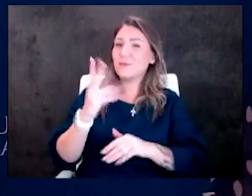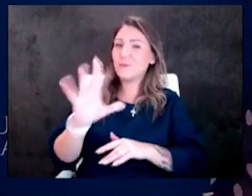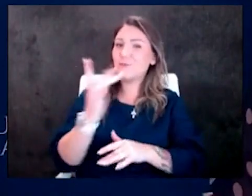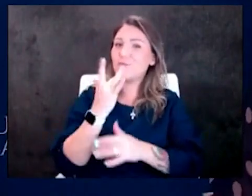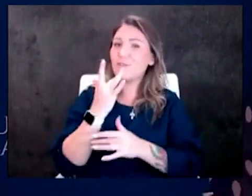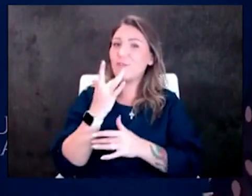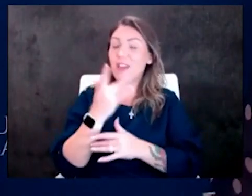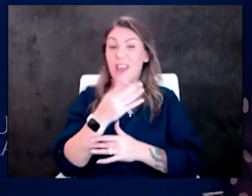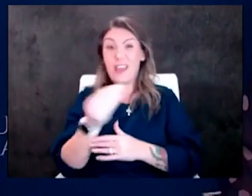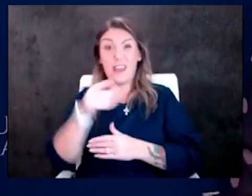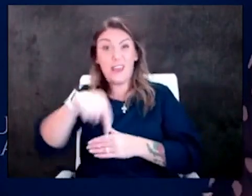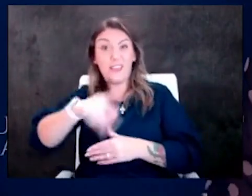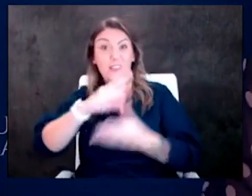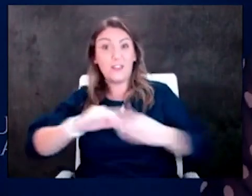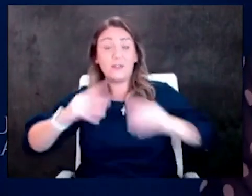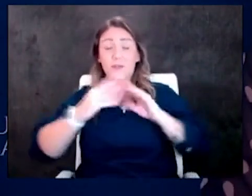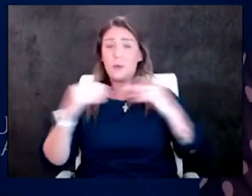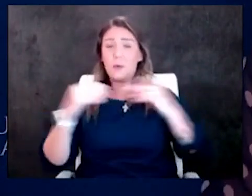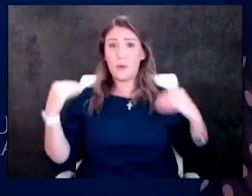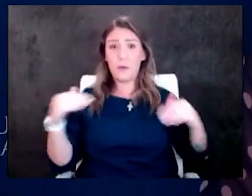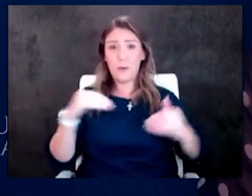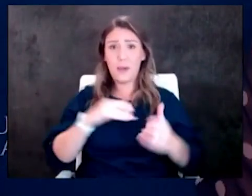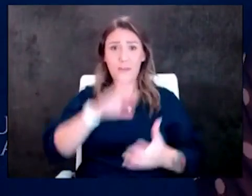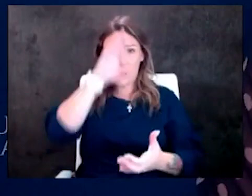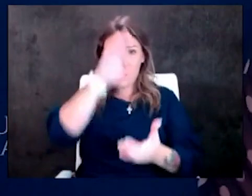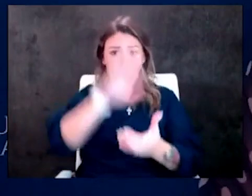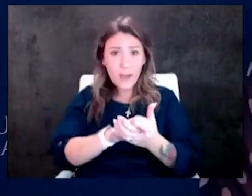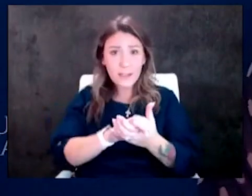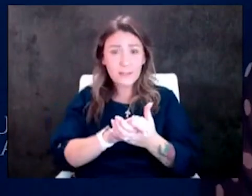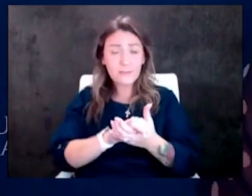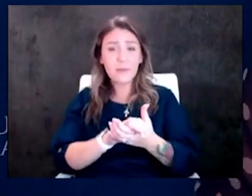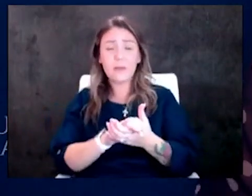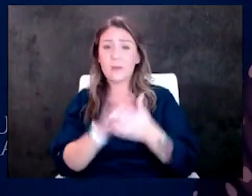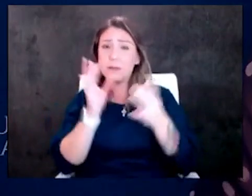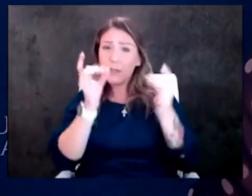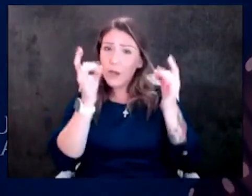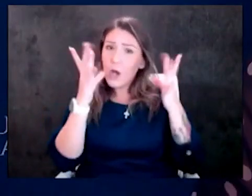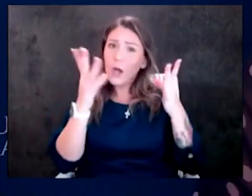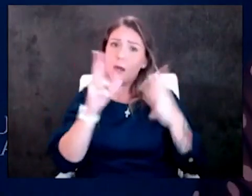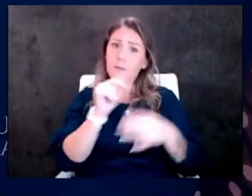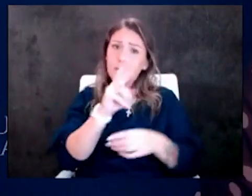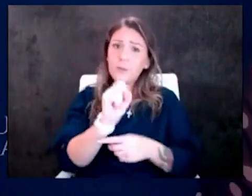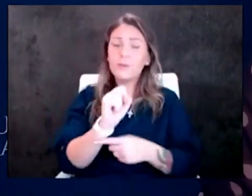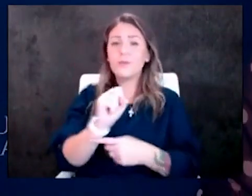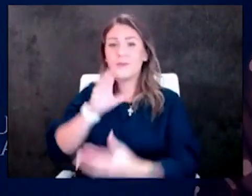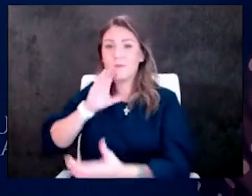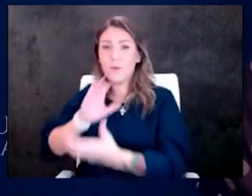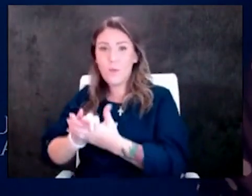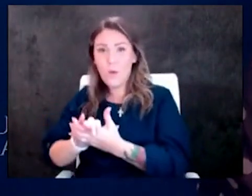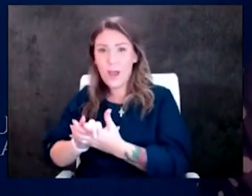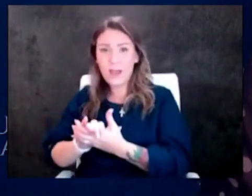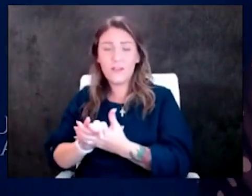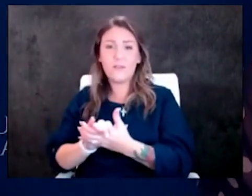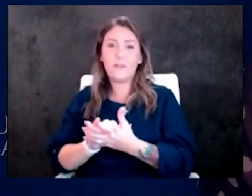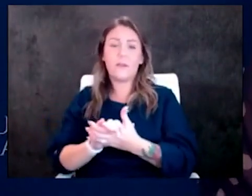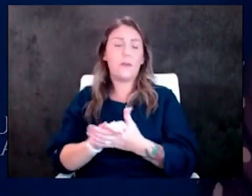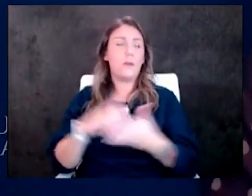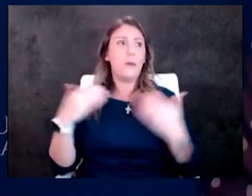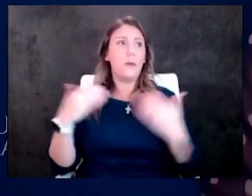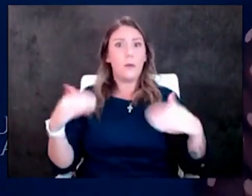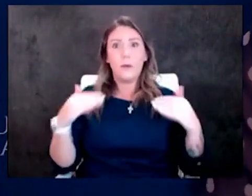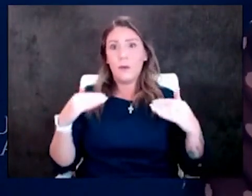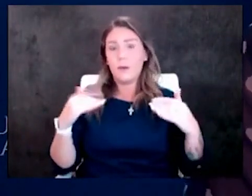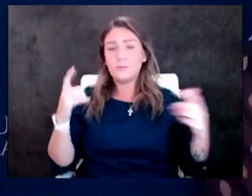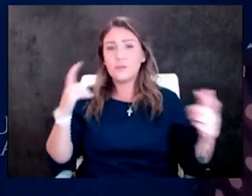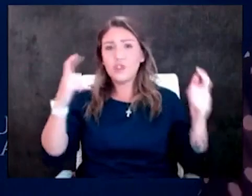of characters. We've got a husband who got some horrible news, a wife tasked with a monumental decision,